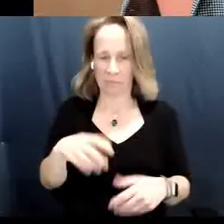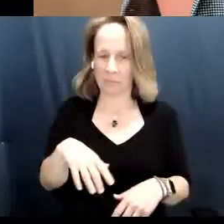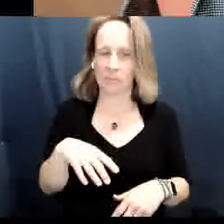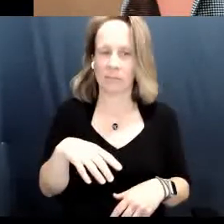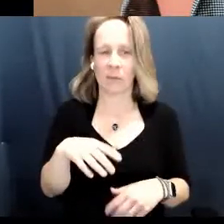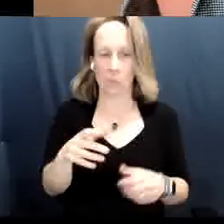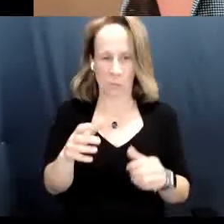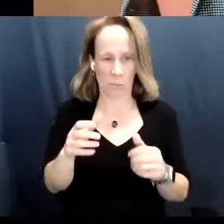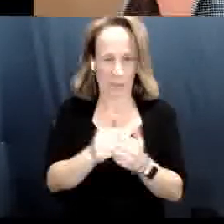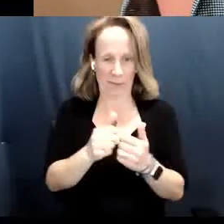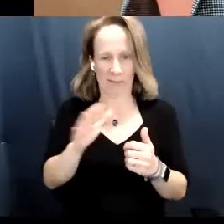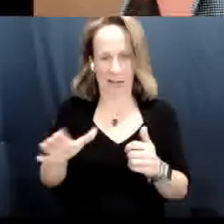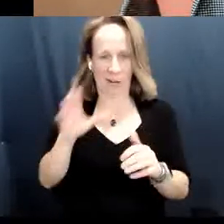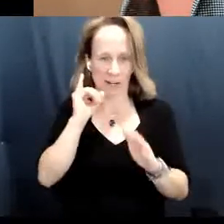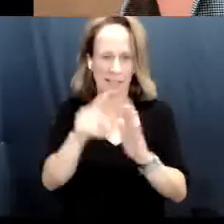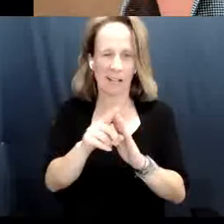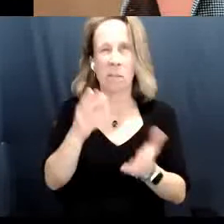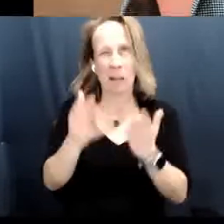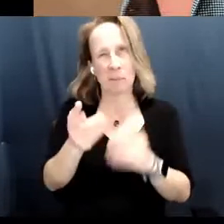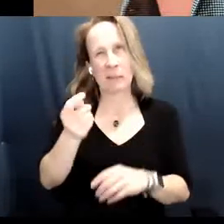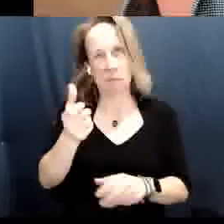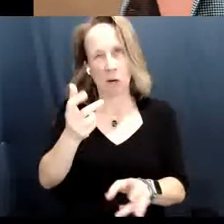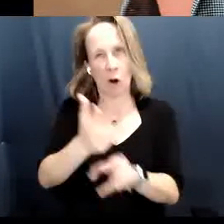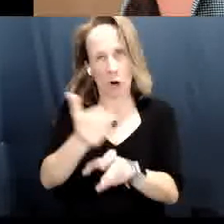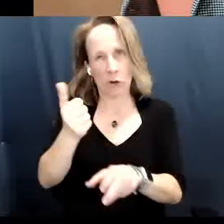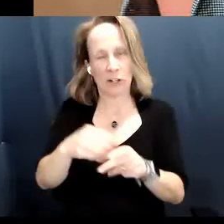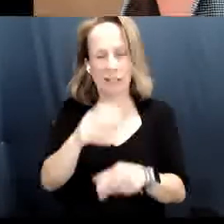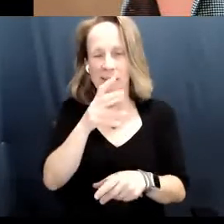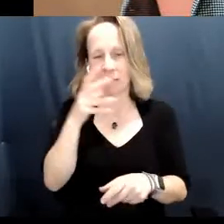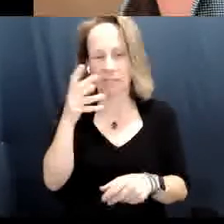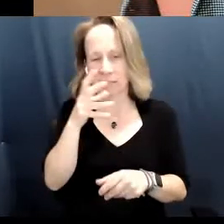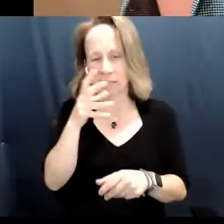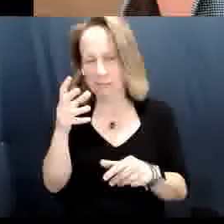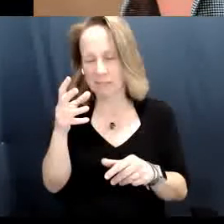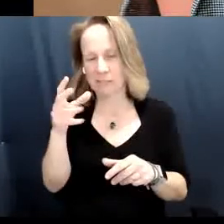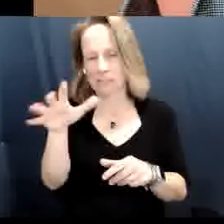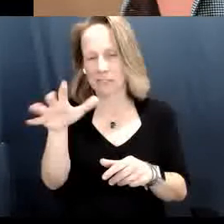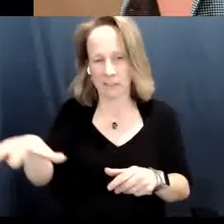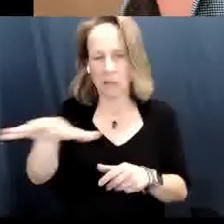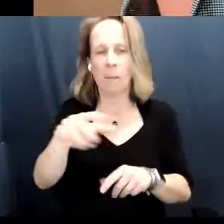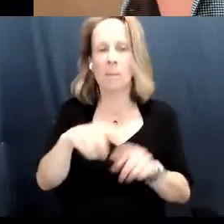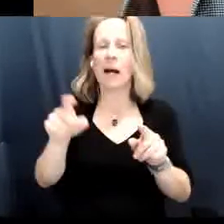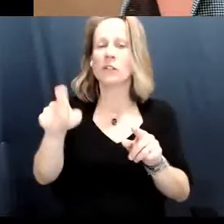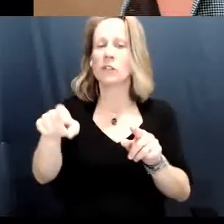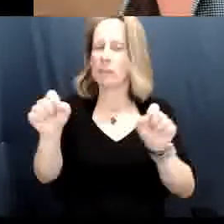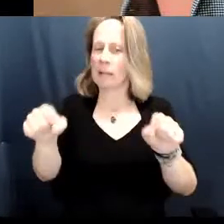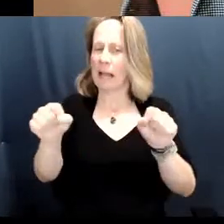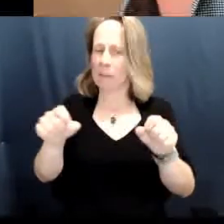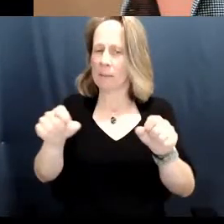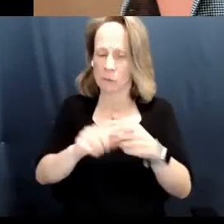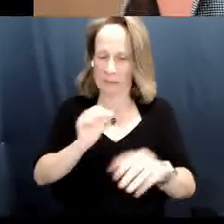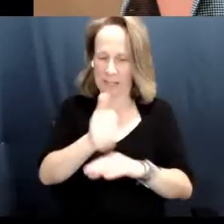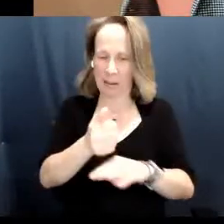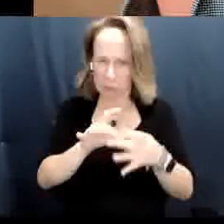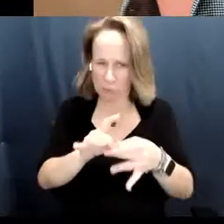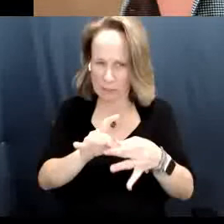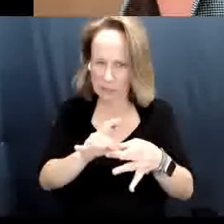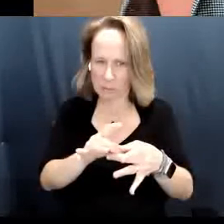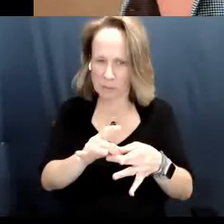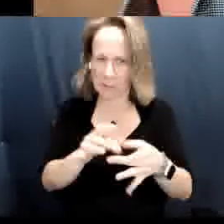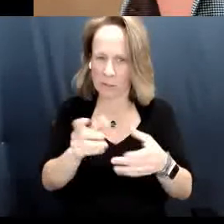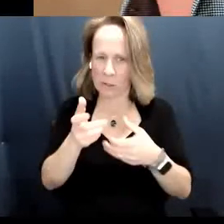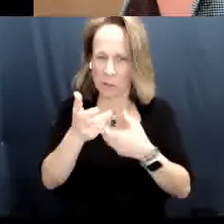in rural communities, but facilitators need to be able to establish relationships so that they are trusted, but not hold so